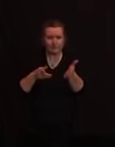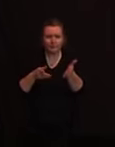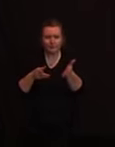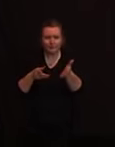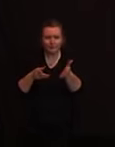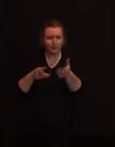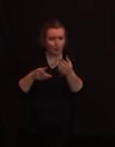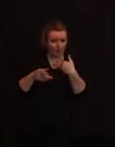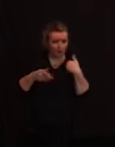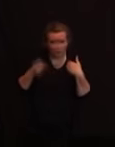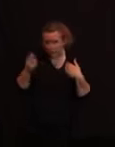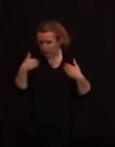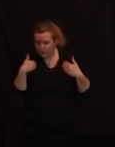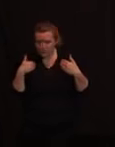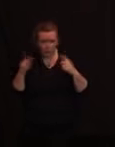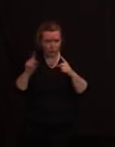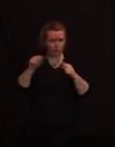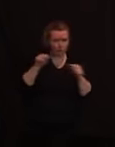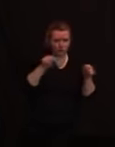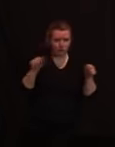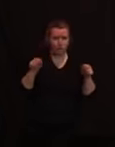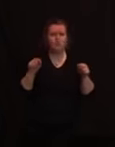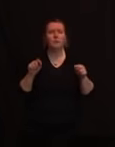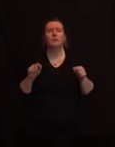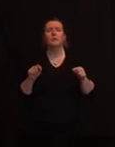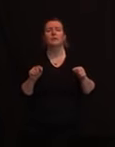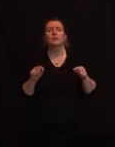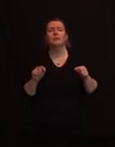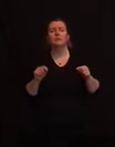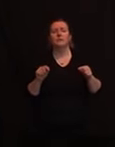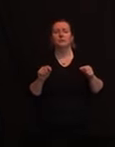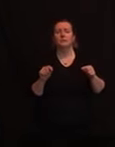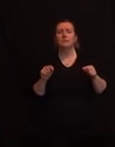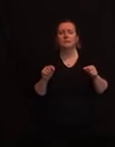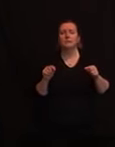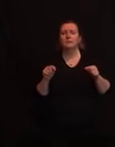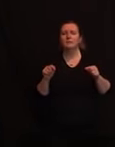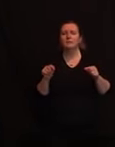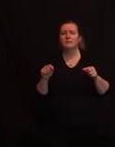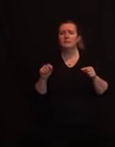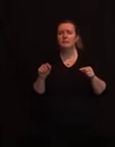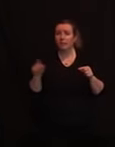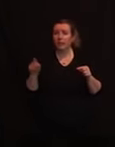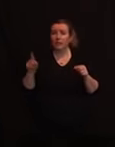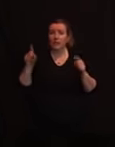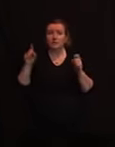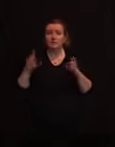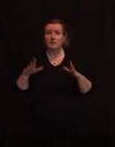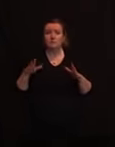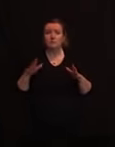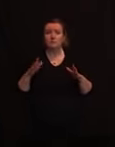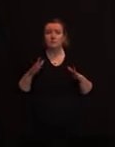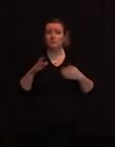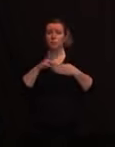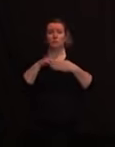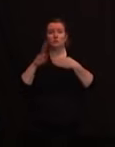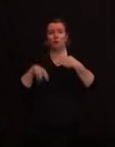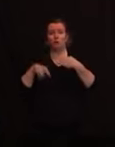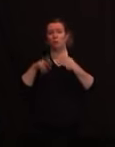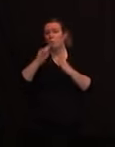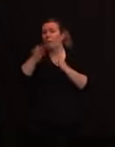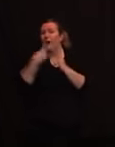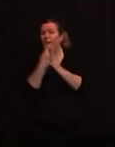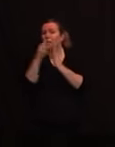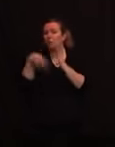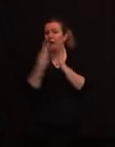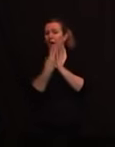and certainly the availability of tests and rapid testing that can be turned around in a couple of hours is going to be very beneficial. And so we do